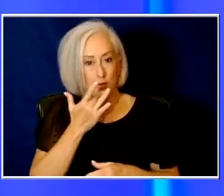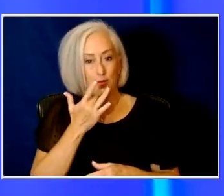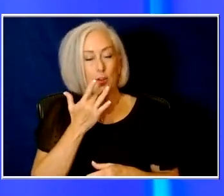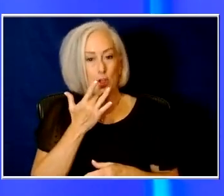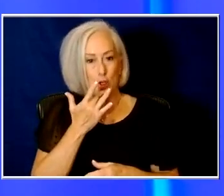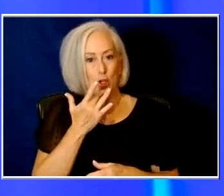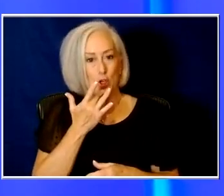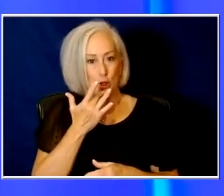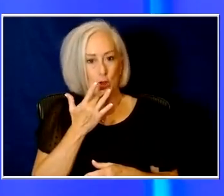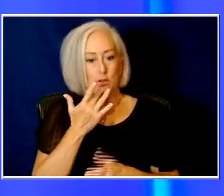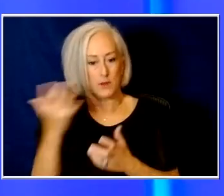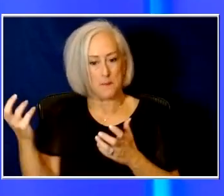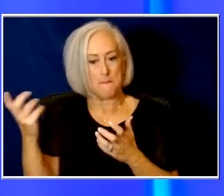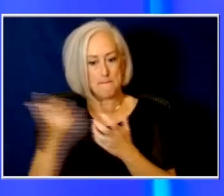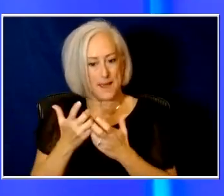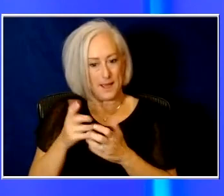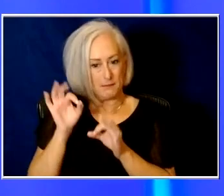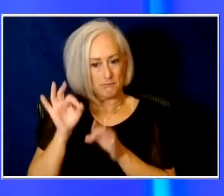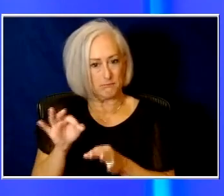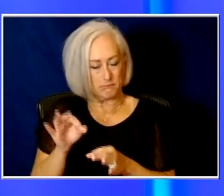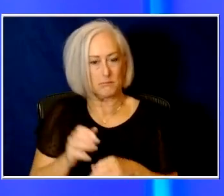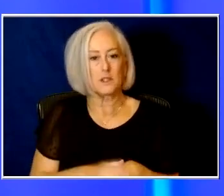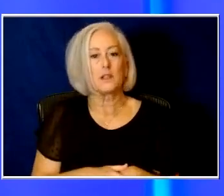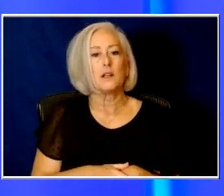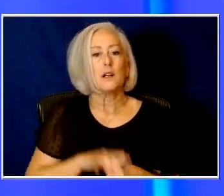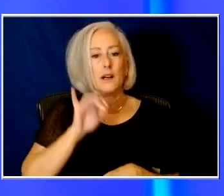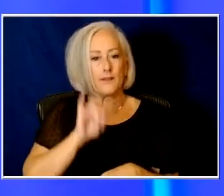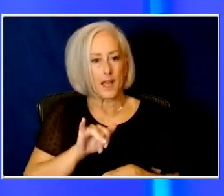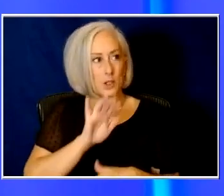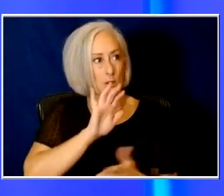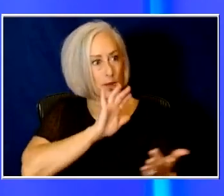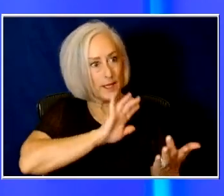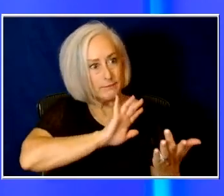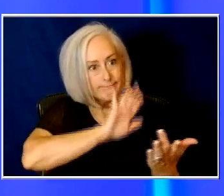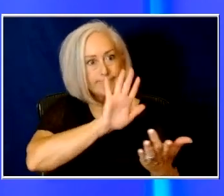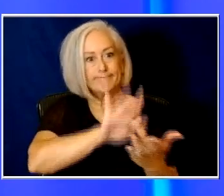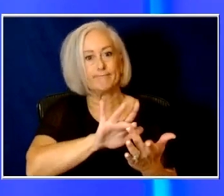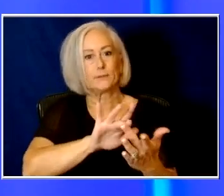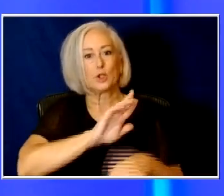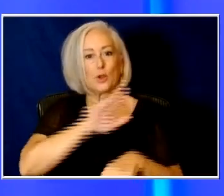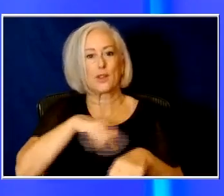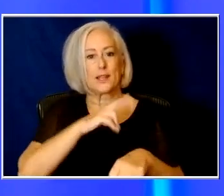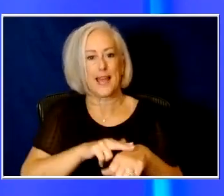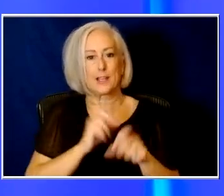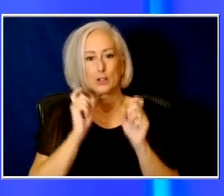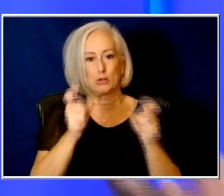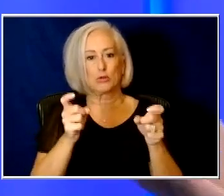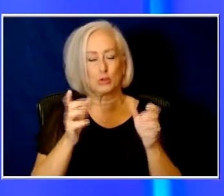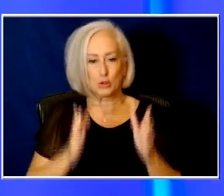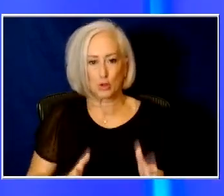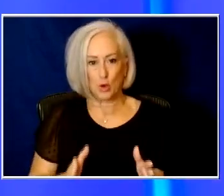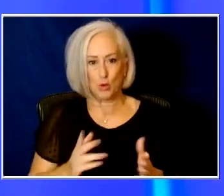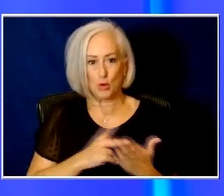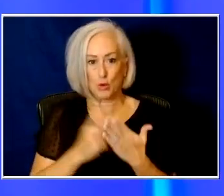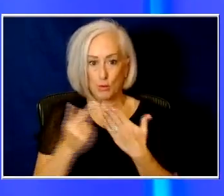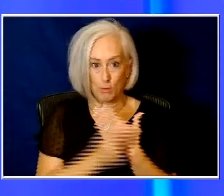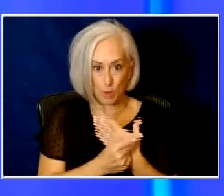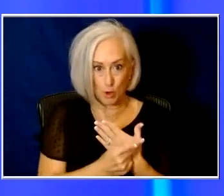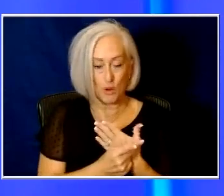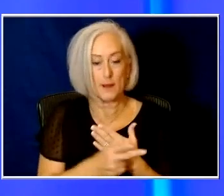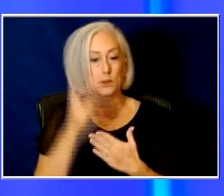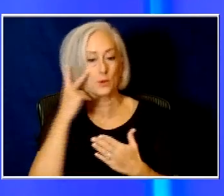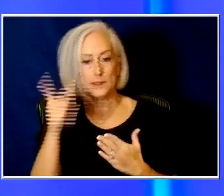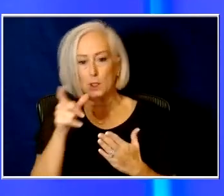And so that's where we reached out to the National Marrow Donor Program and their registry. which we routinely do, and Trisha, who is the